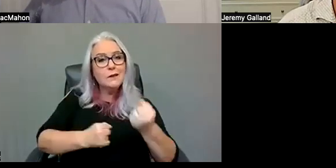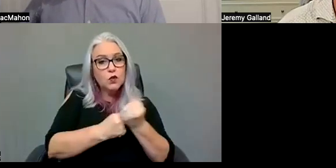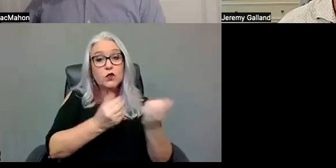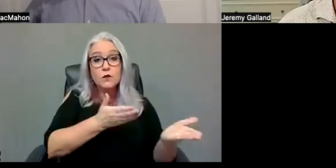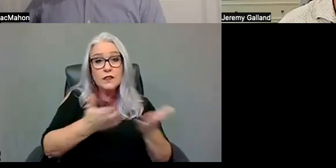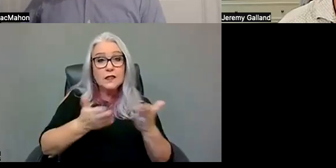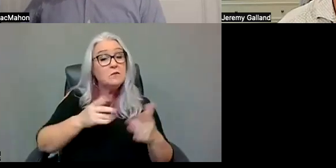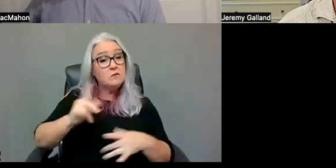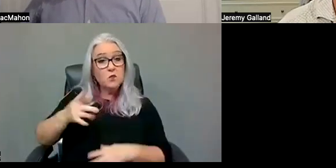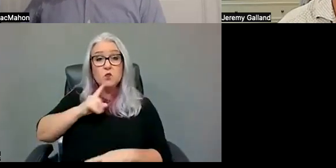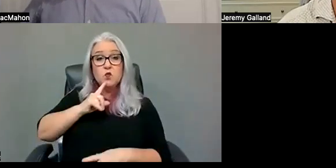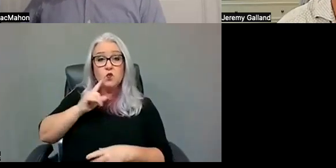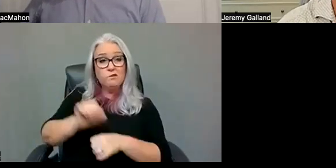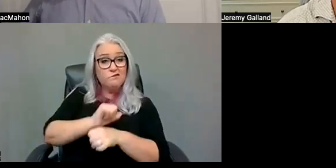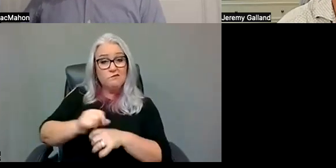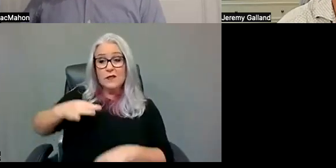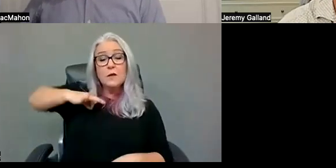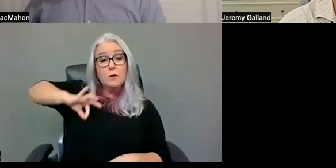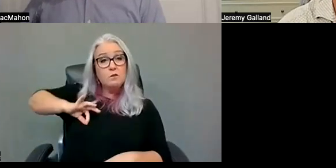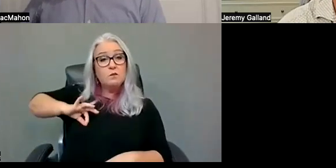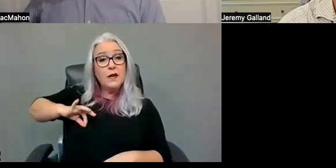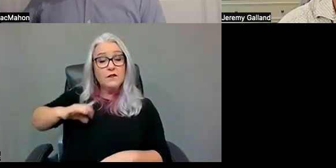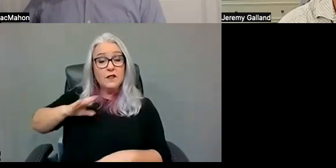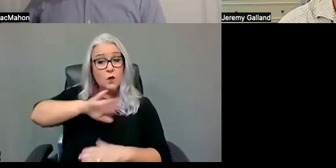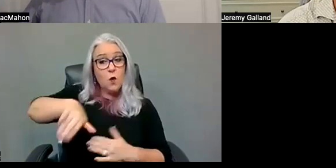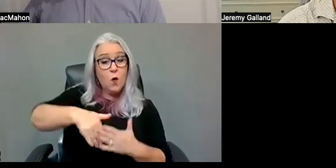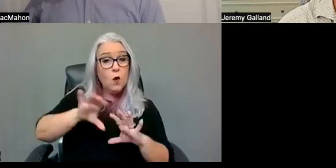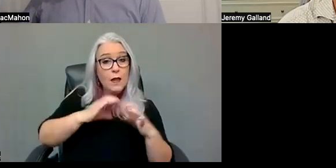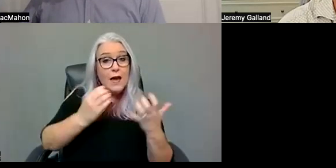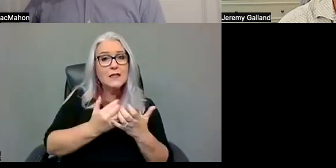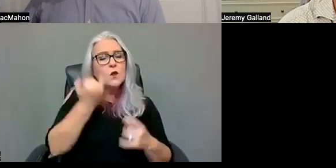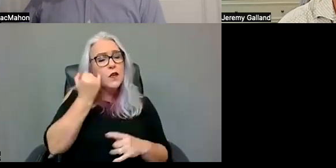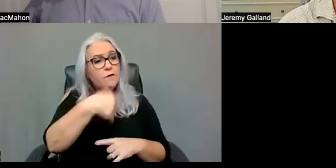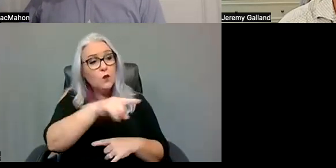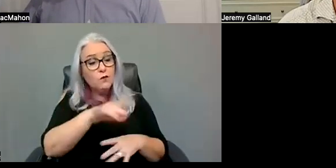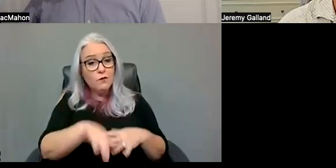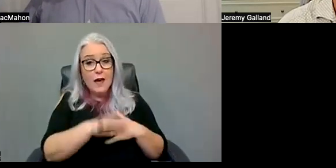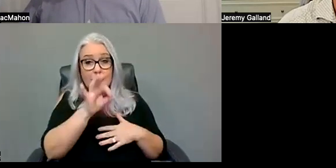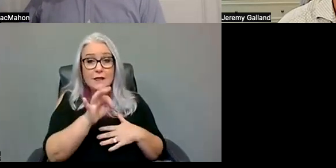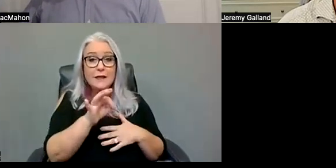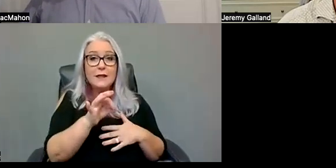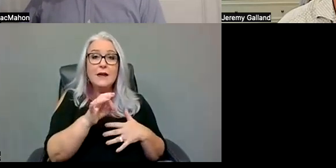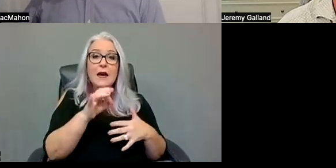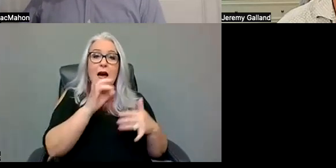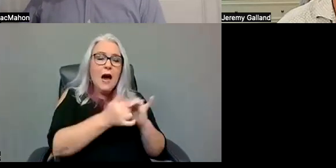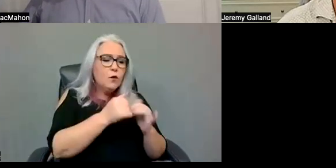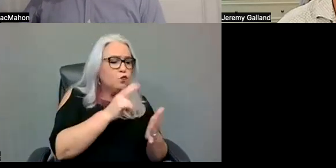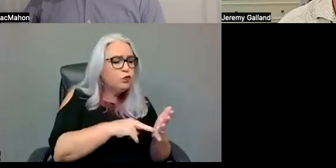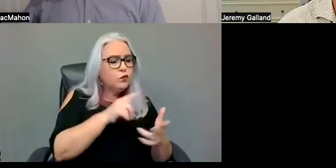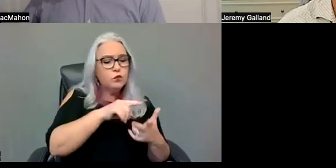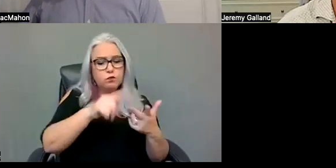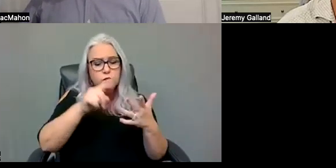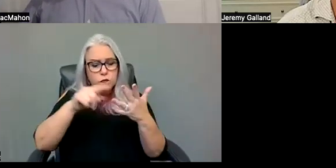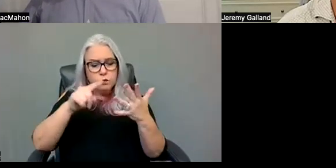provide guided notes or a second way to look at a problem or in a situation, a way to read a textbook, everything that is done